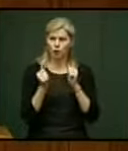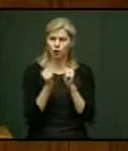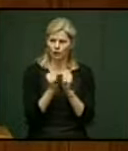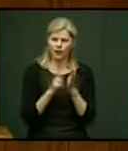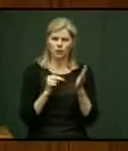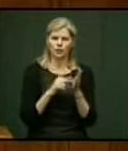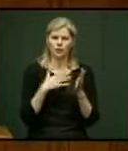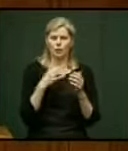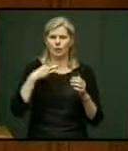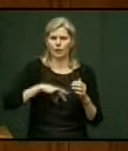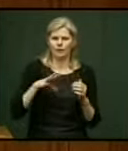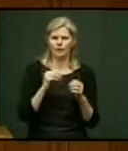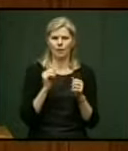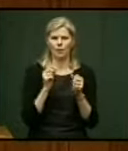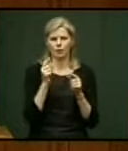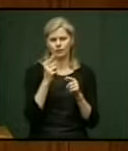use policy.